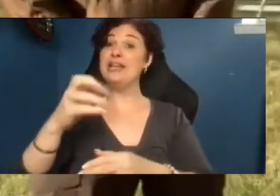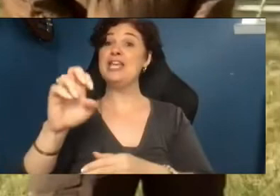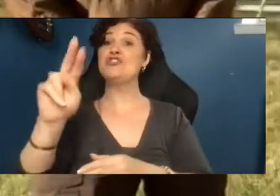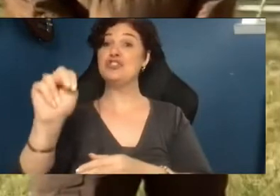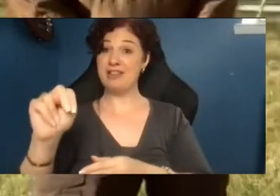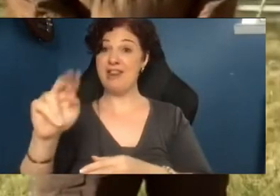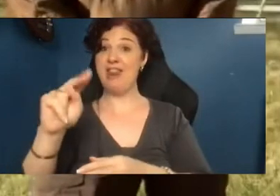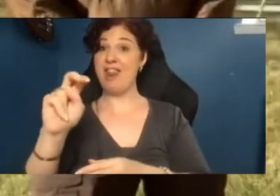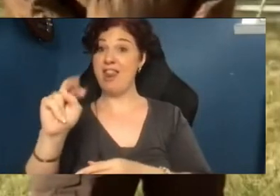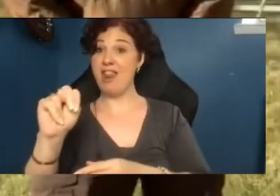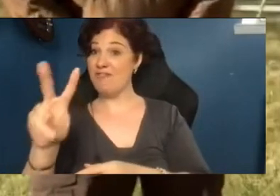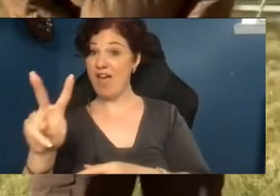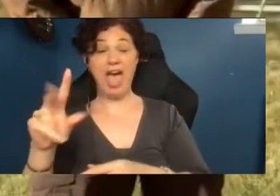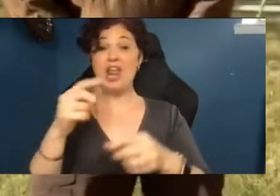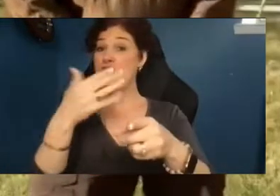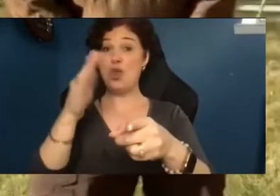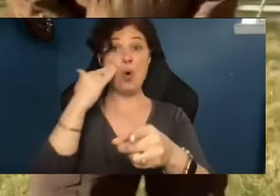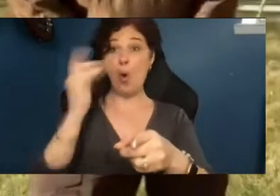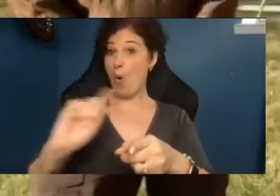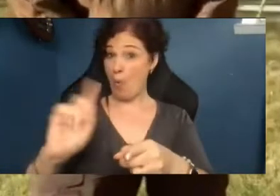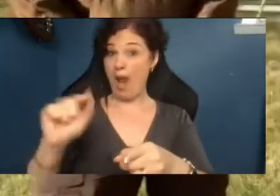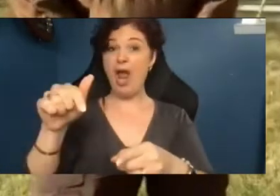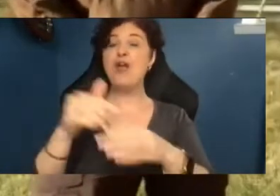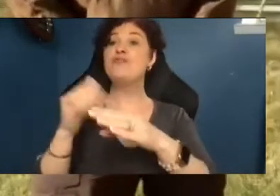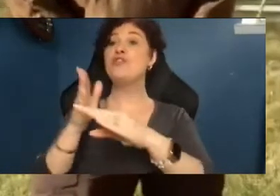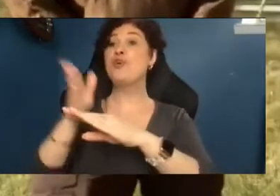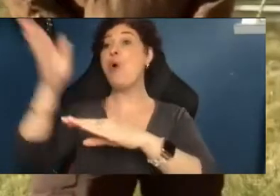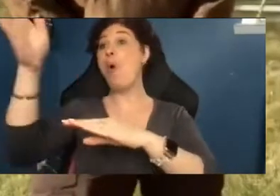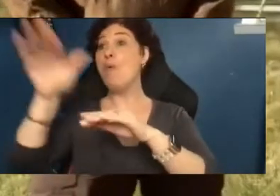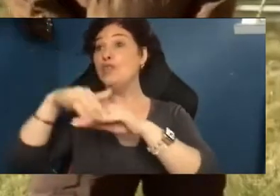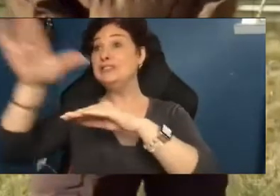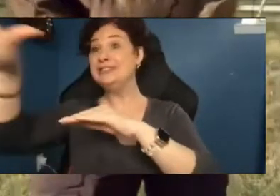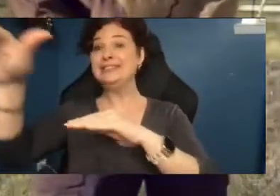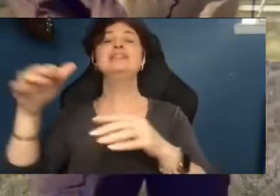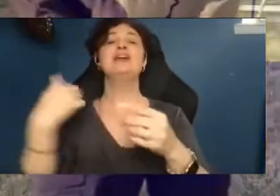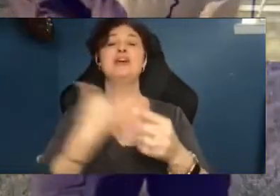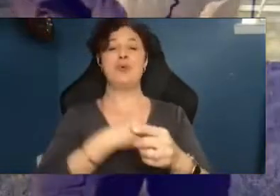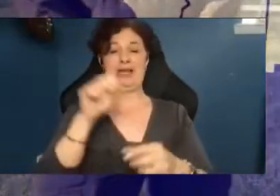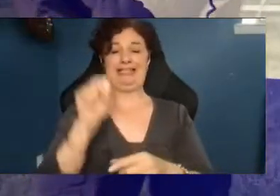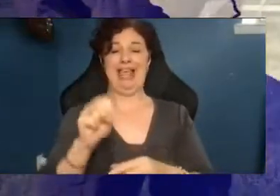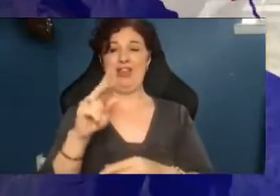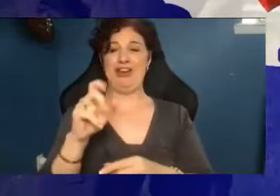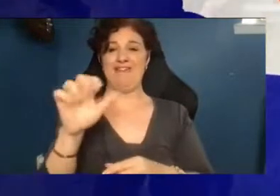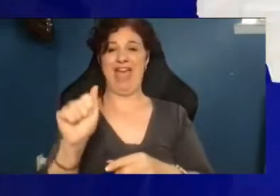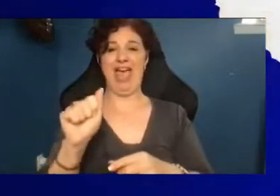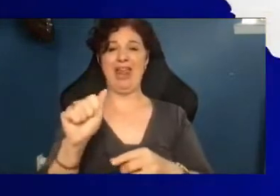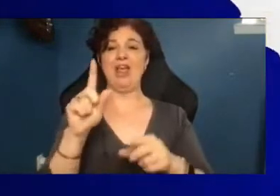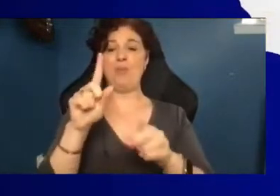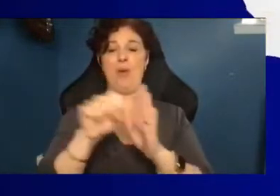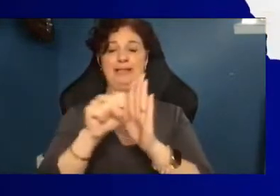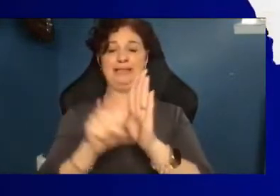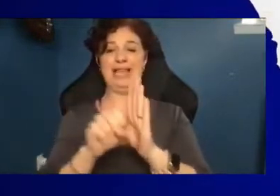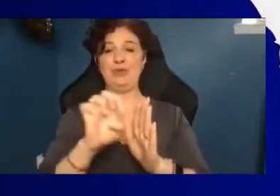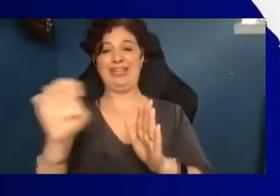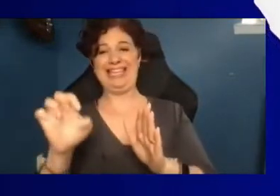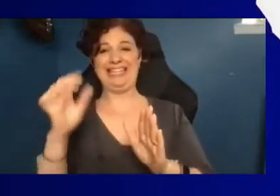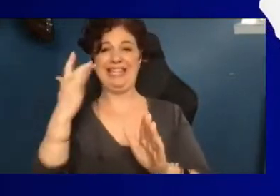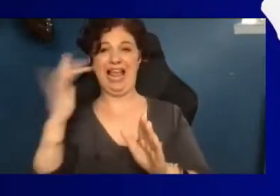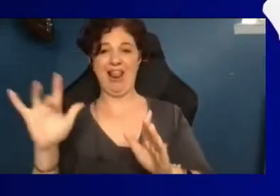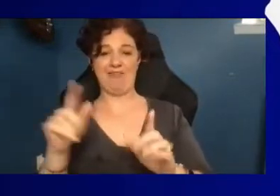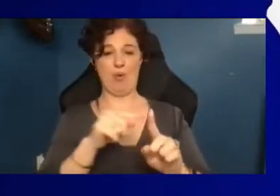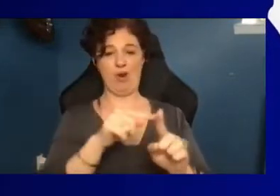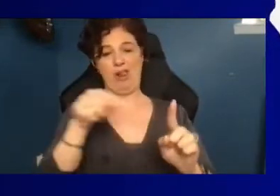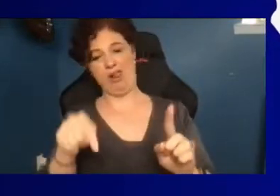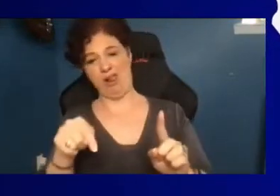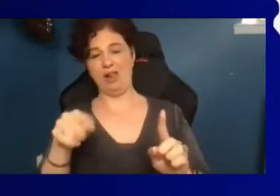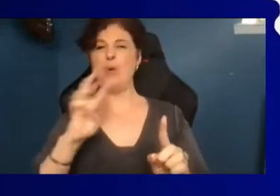For those of you who don't know where Henderson is at, if you're overseas, we're in Southern Nevada, and Nevada is one state to the east of California. So we're kind